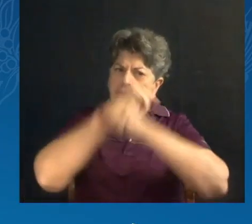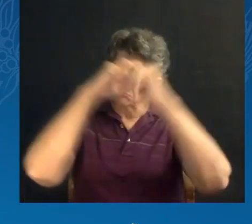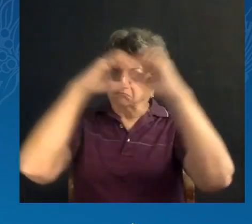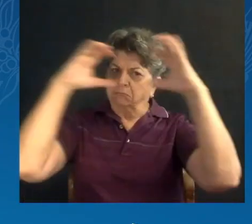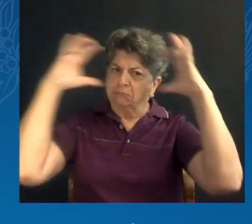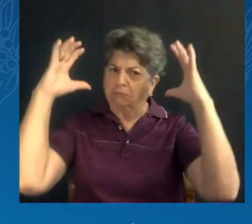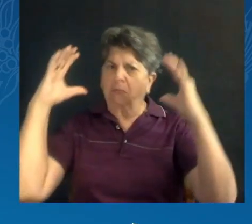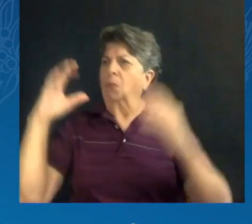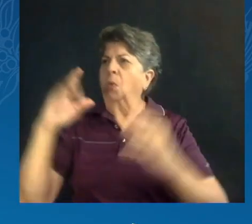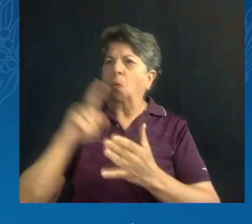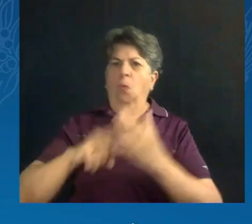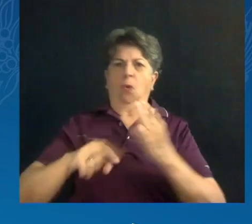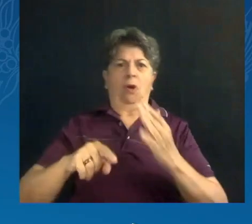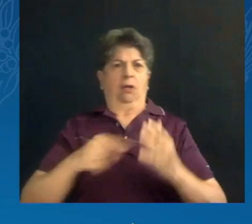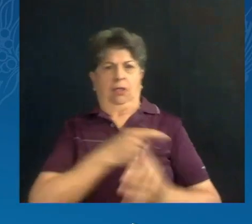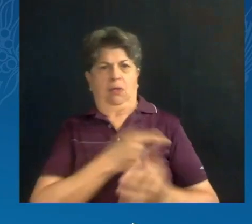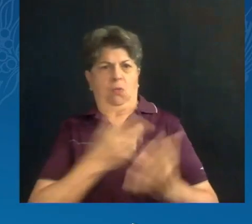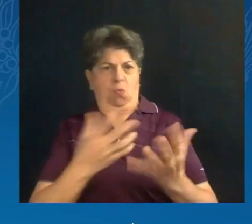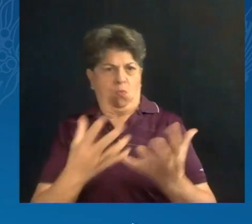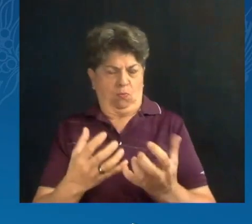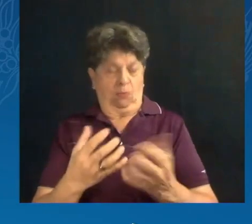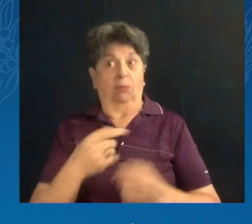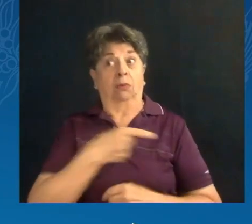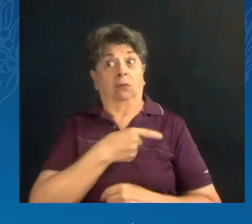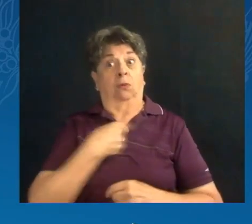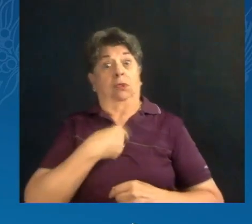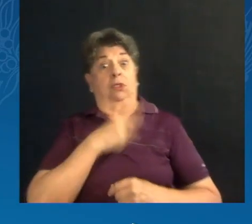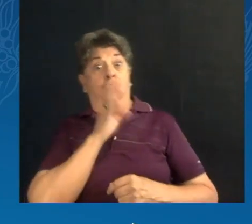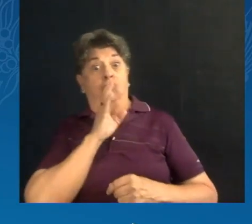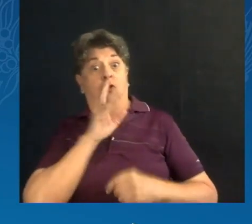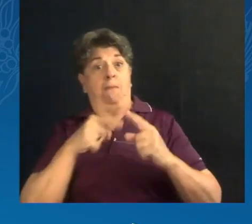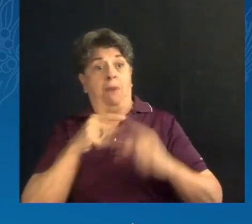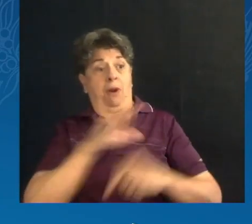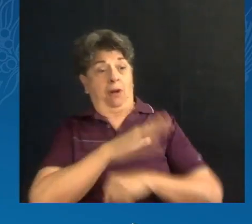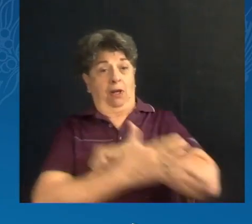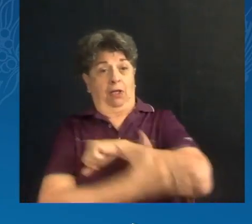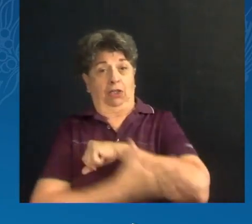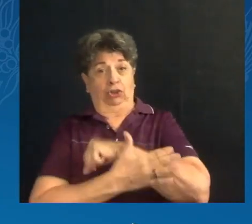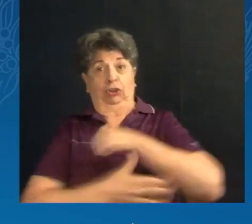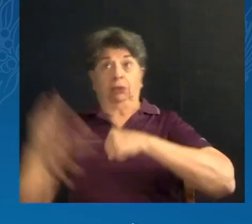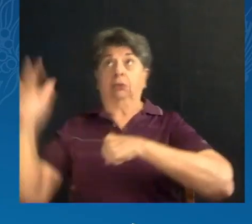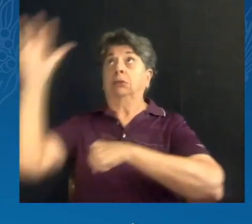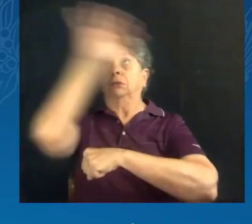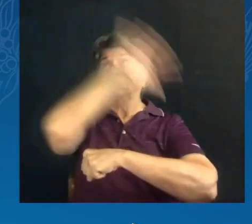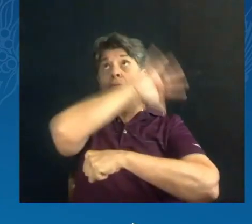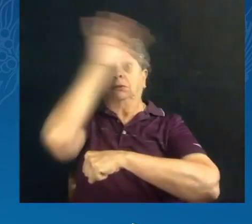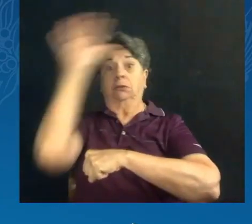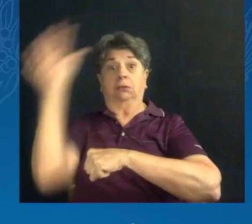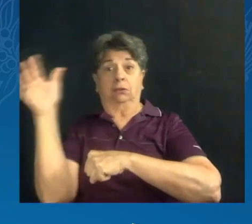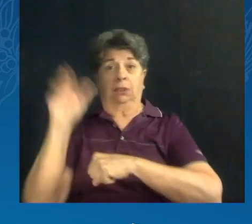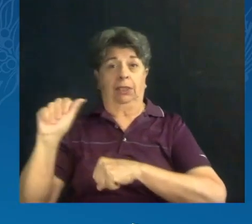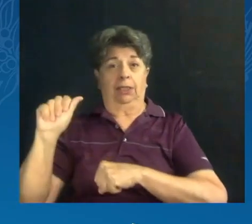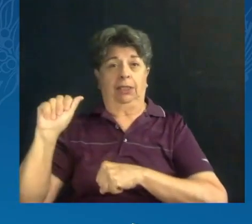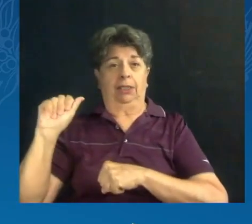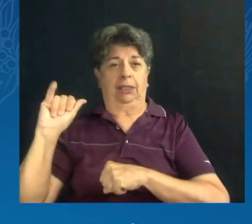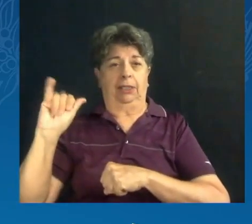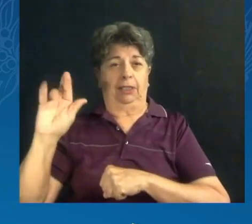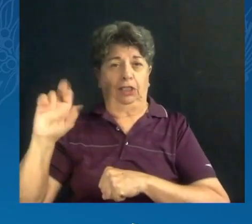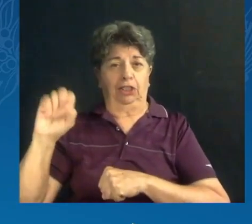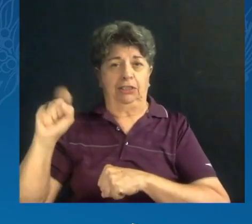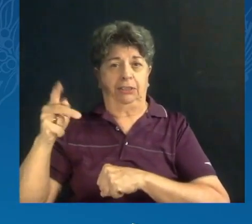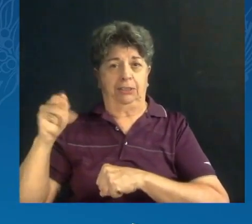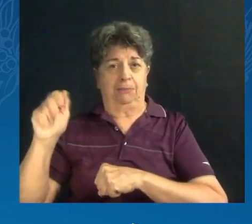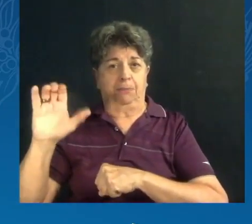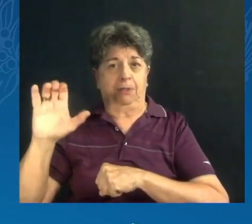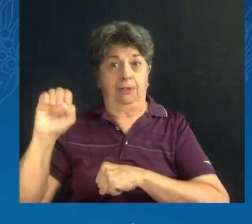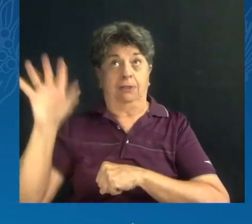course, using our space cooperation to think about how we strengthen the economic prosperity and development of our nations. We will